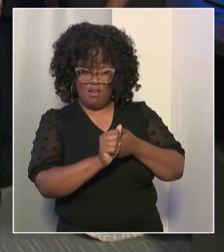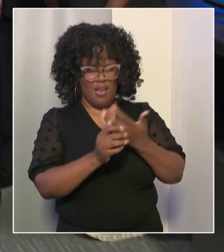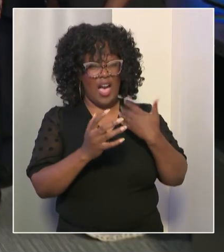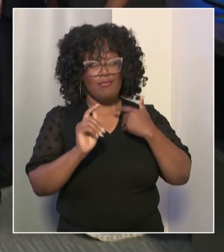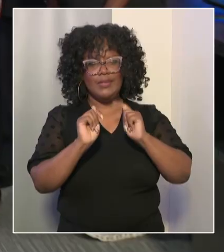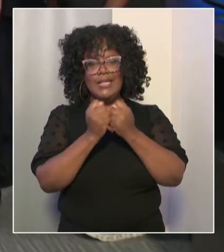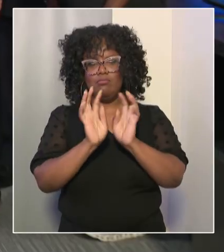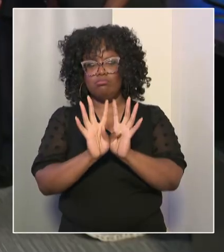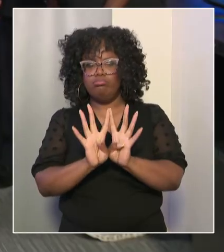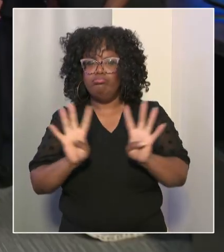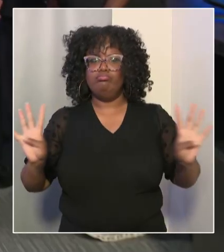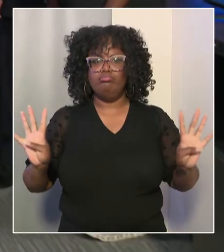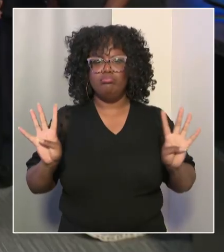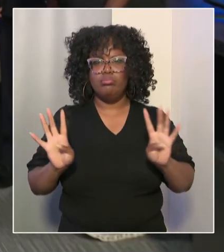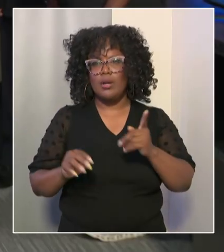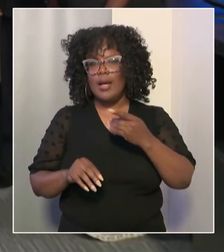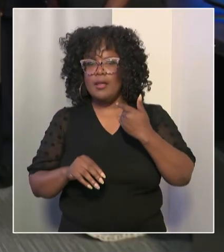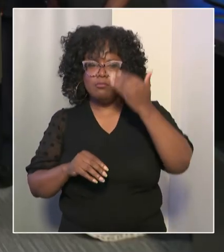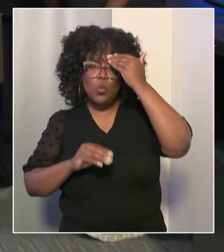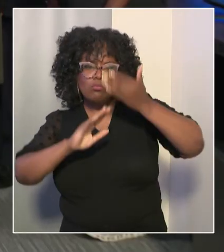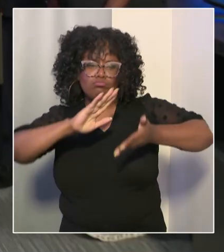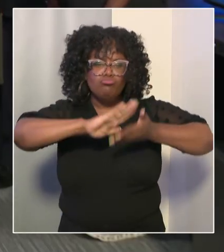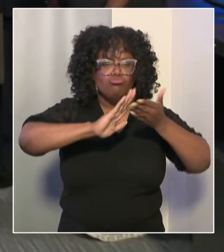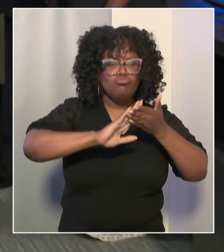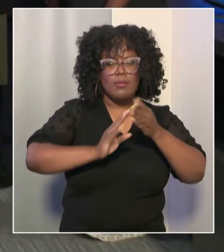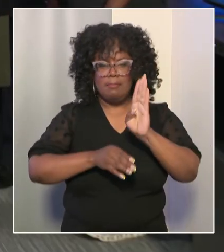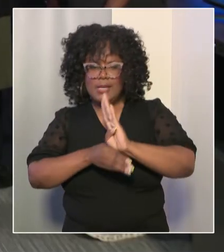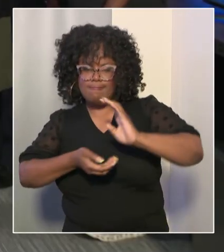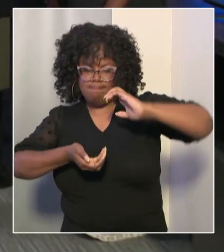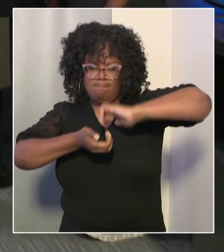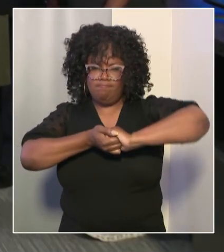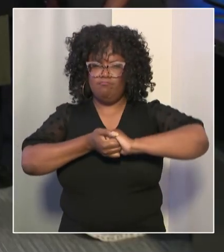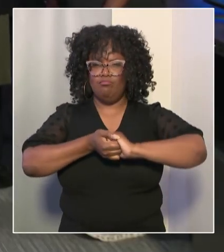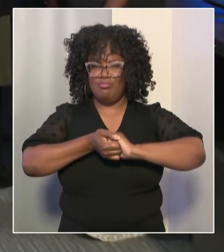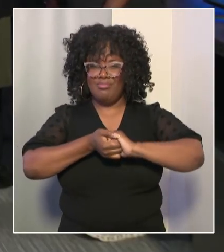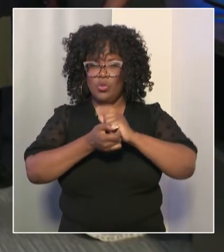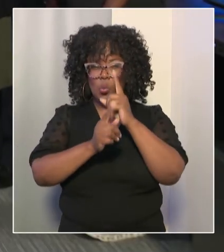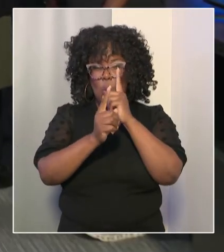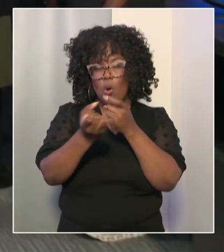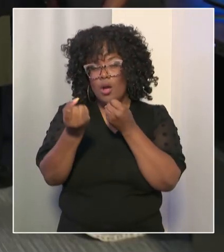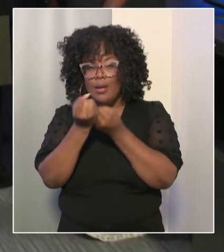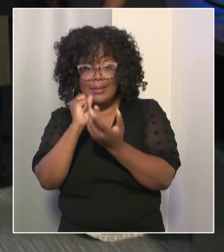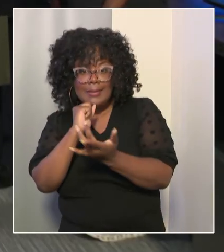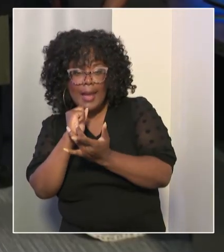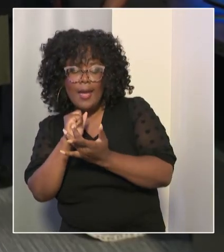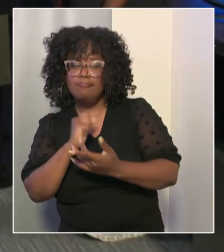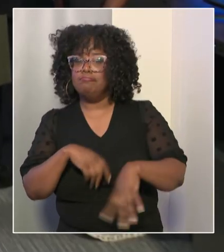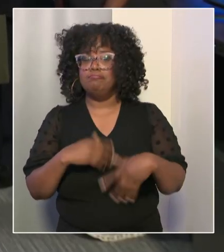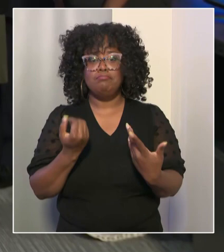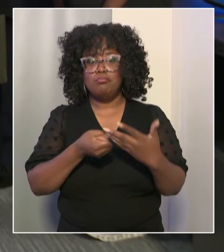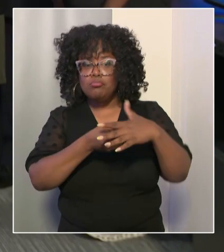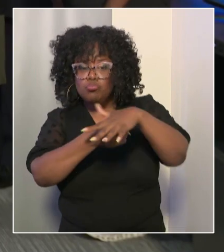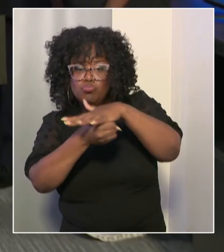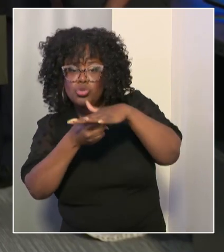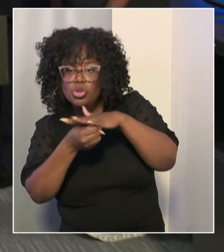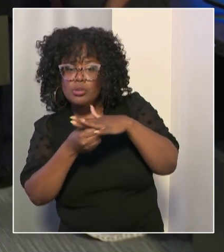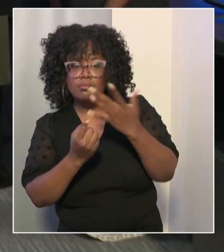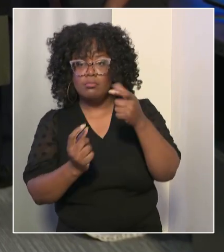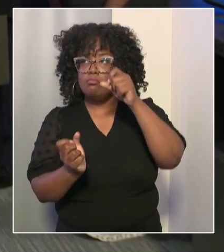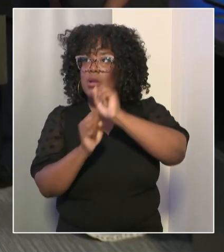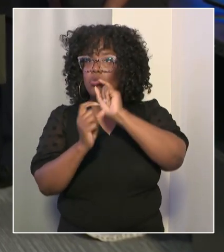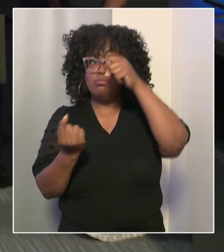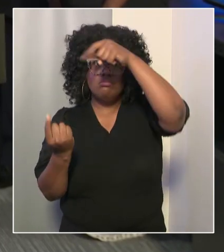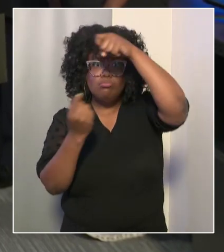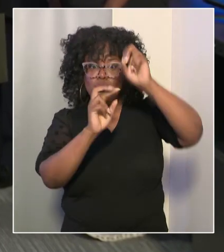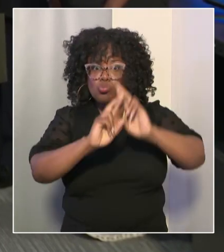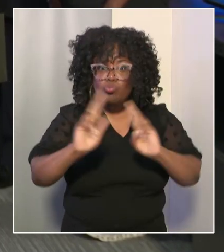and business partners supporting everything from computer-aided dispatch, telephony, location services, numerous hardware and